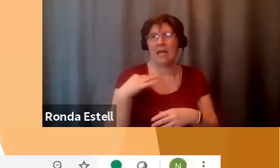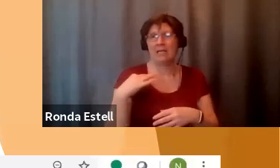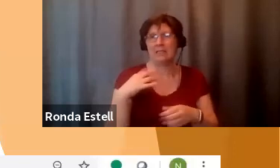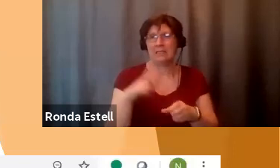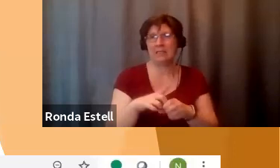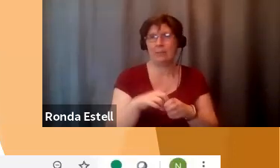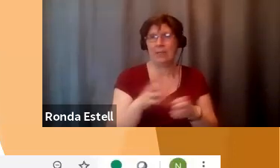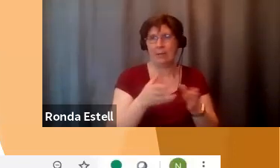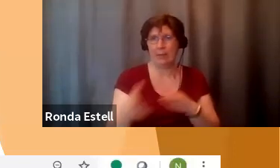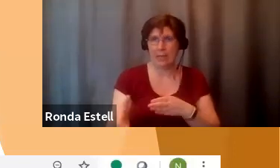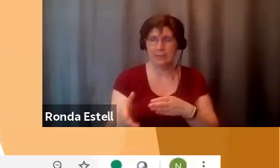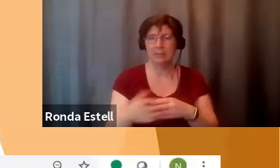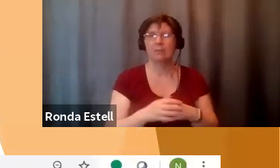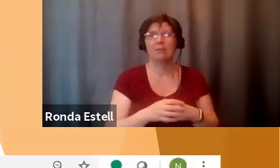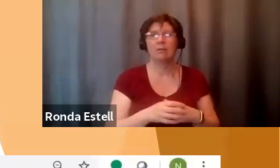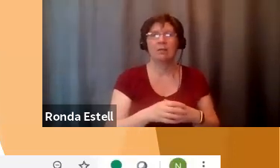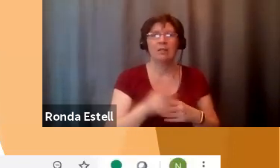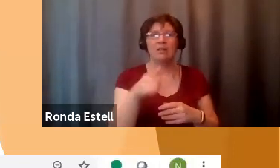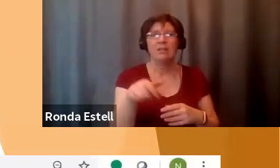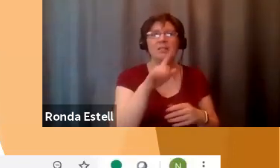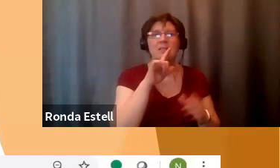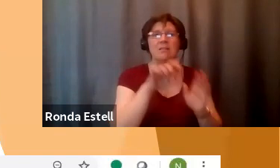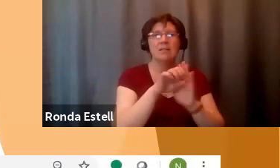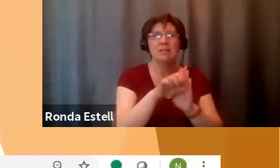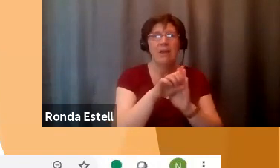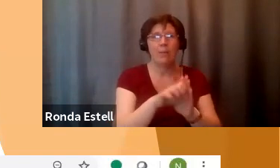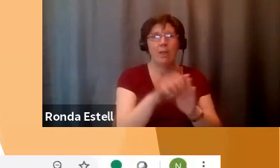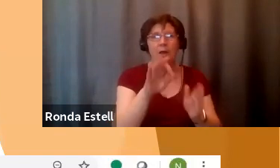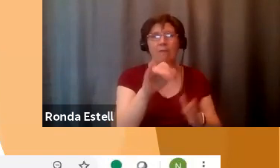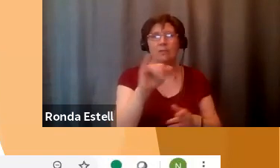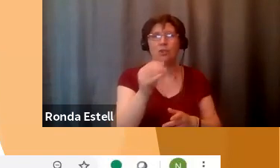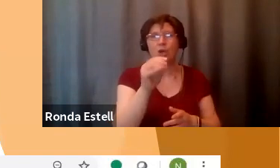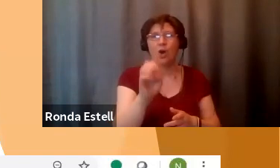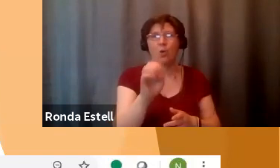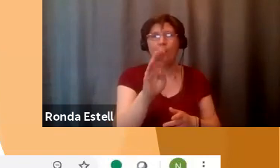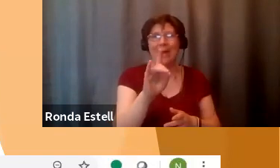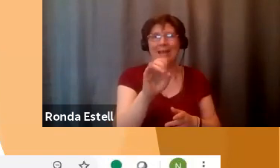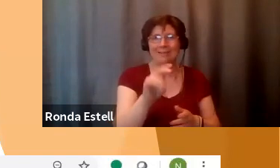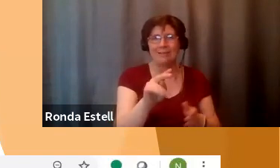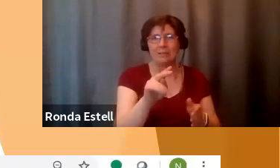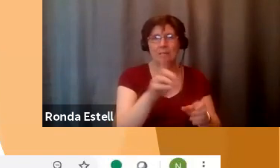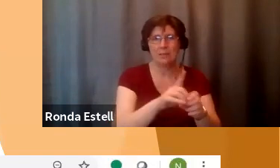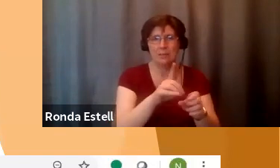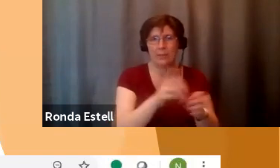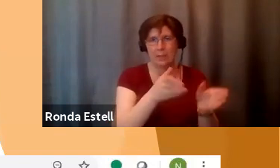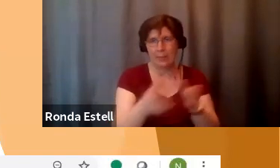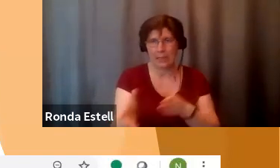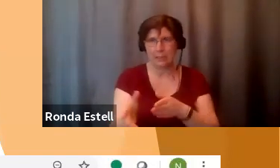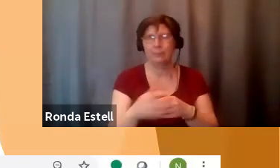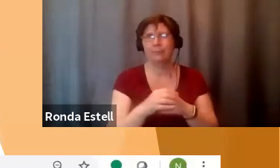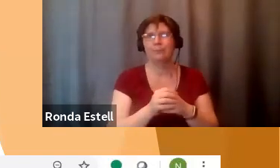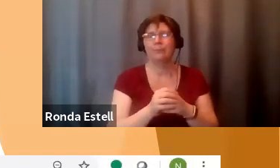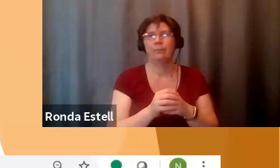disability plans. Here we have an example of Joe Biden's disability plan.